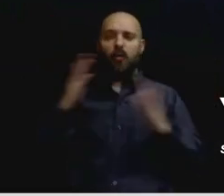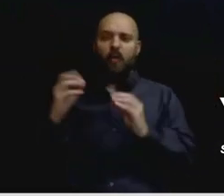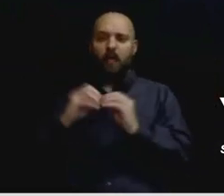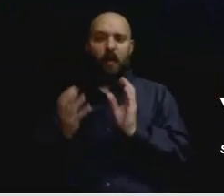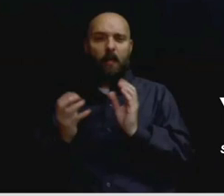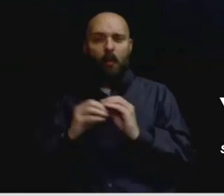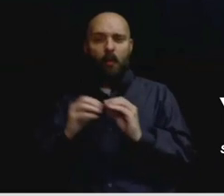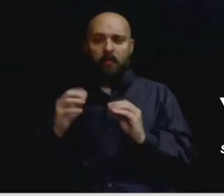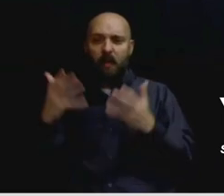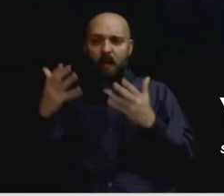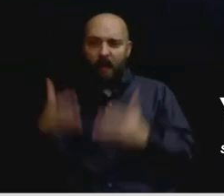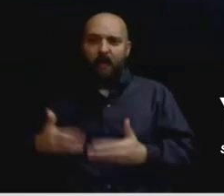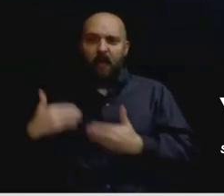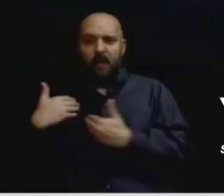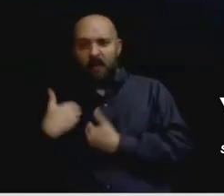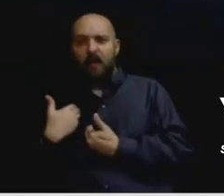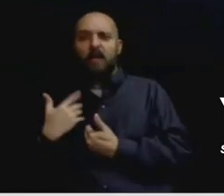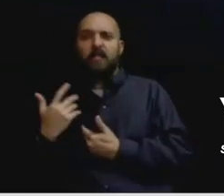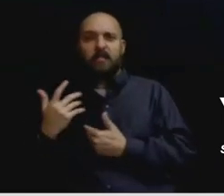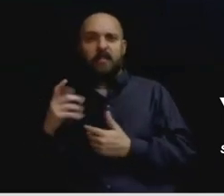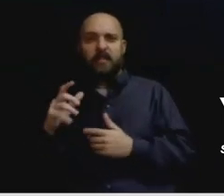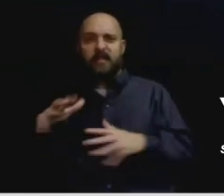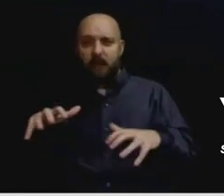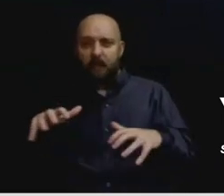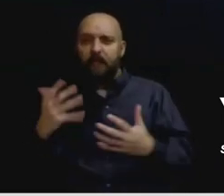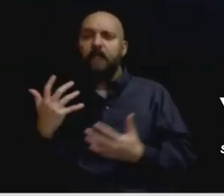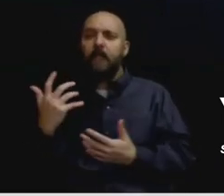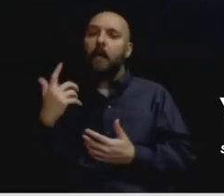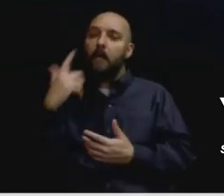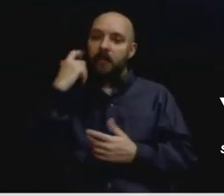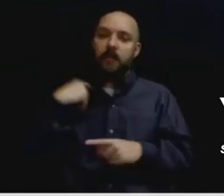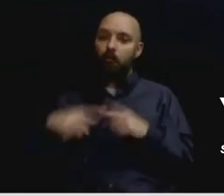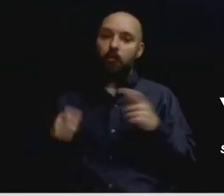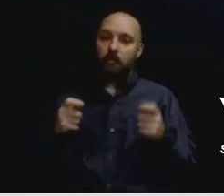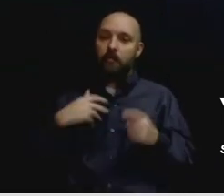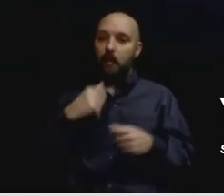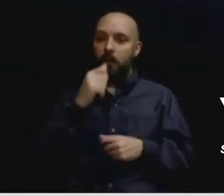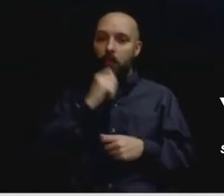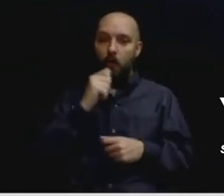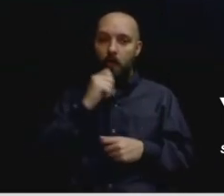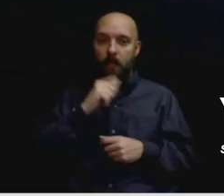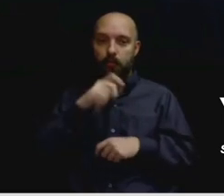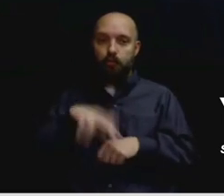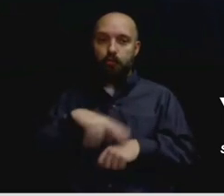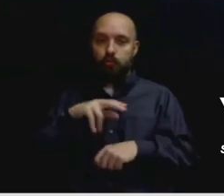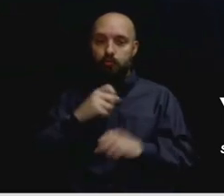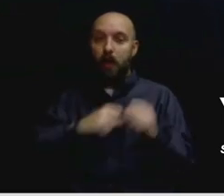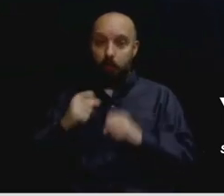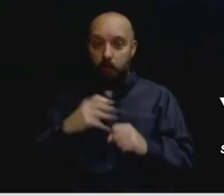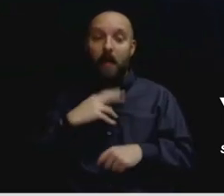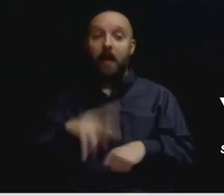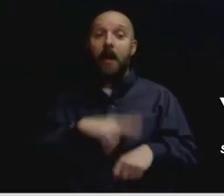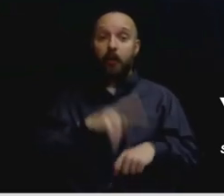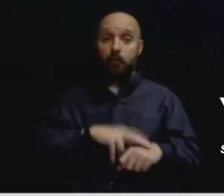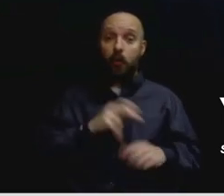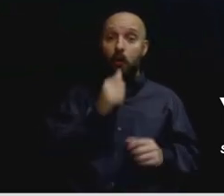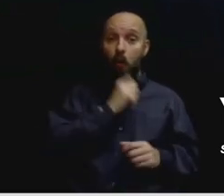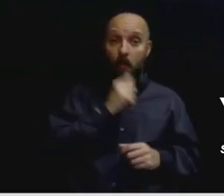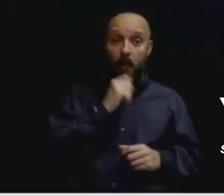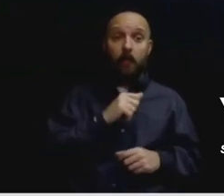to use my coping strategies. So my natural coping strategies were jumping,